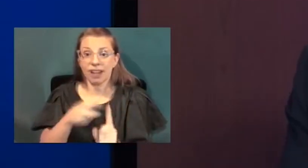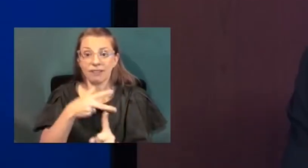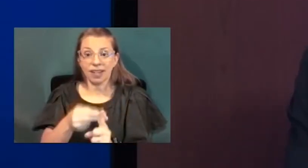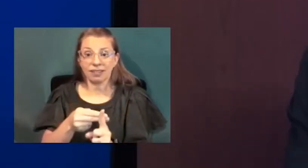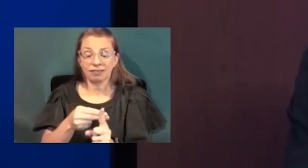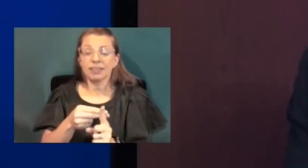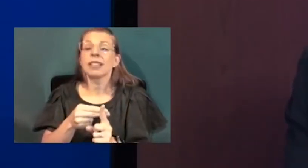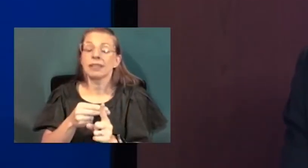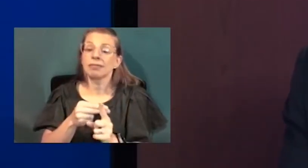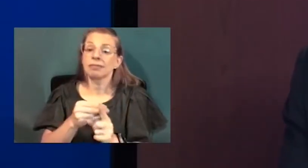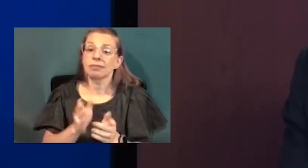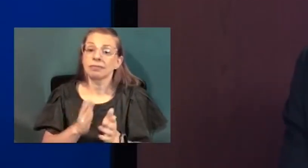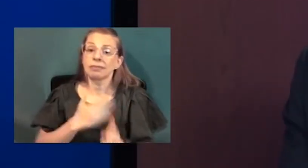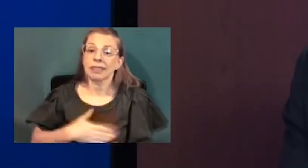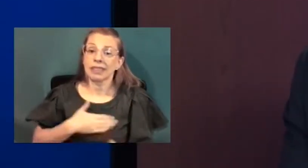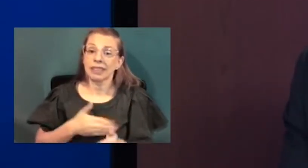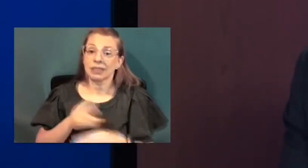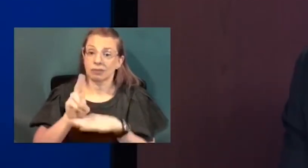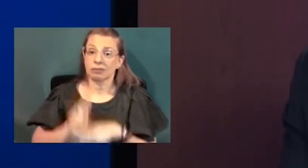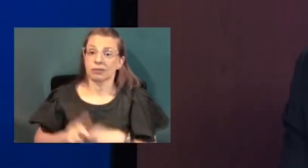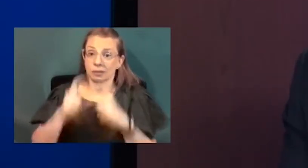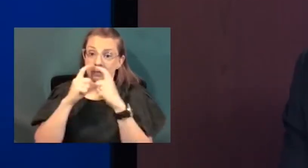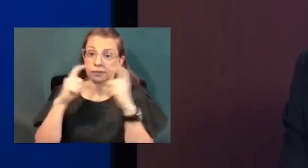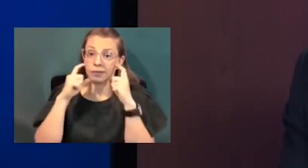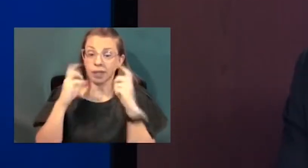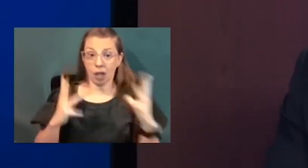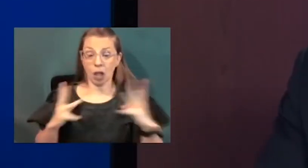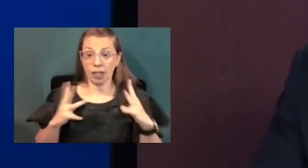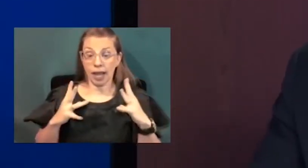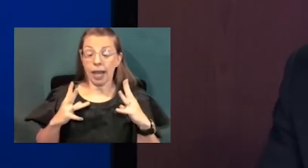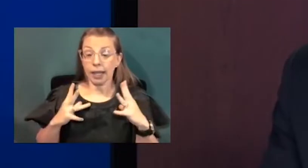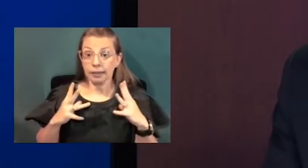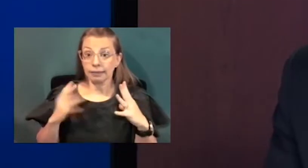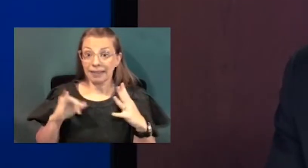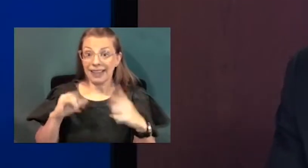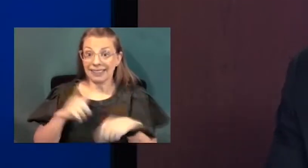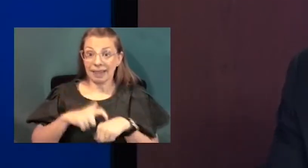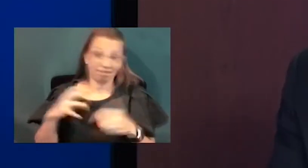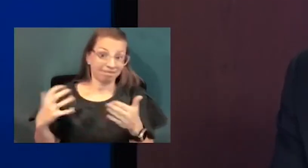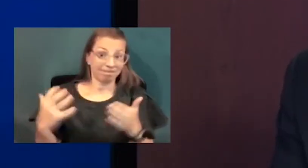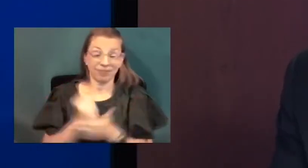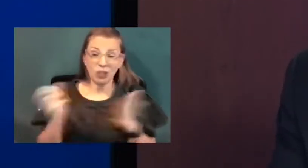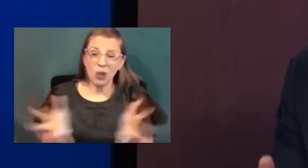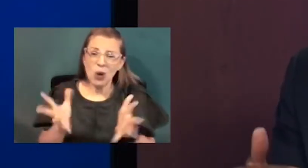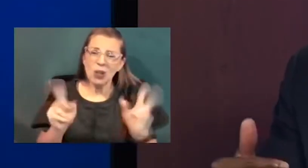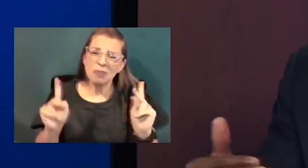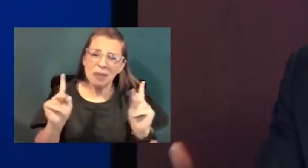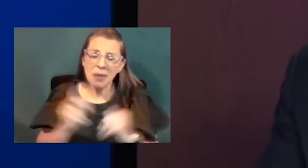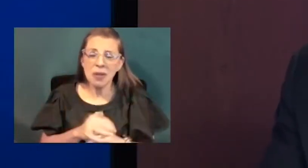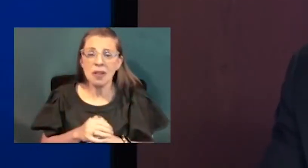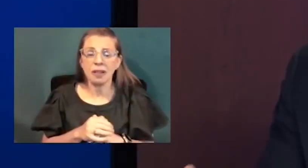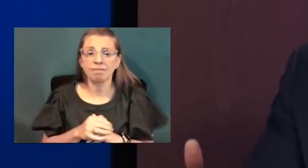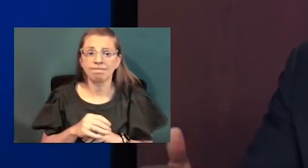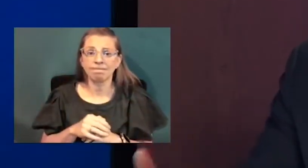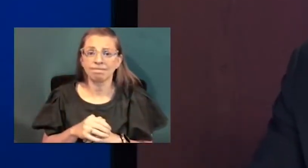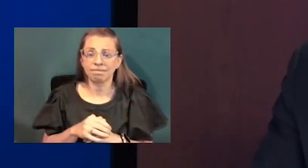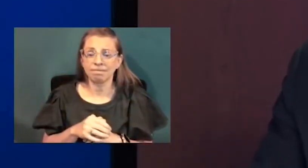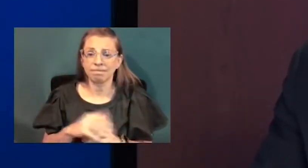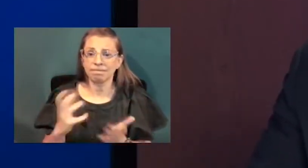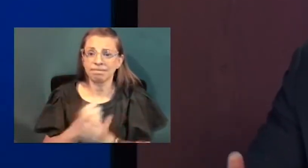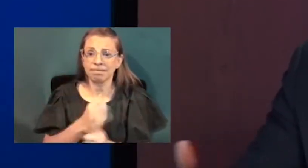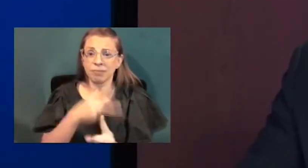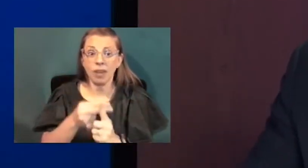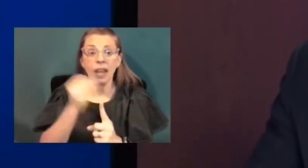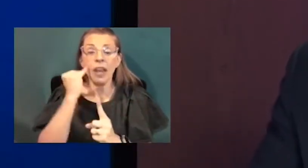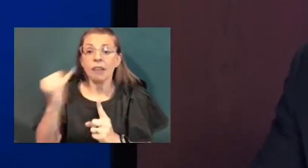would see the holiday as an opportunity to encourage people again. If you want to be out and about, particularly if you are going to other